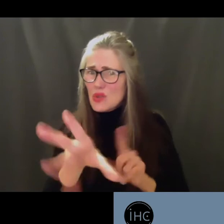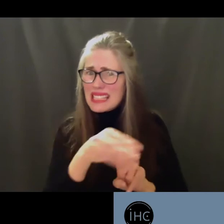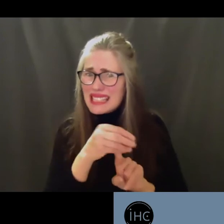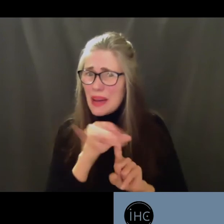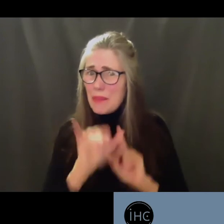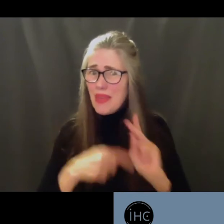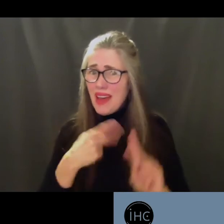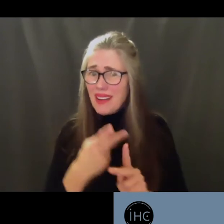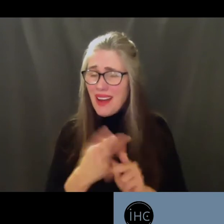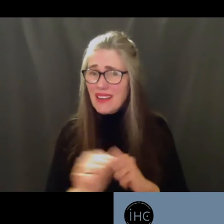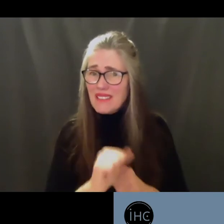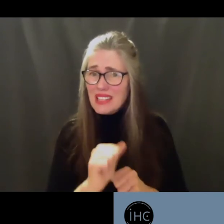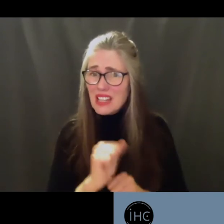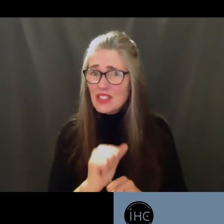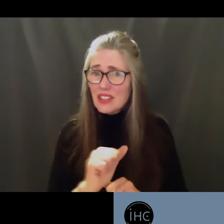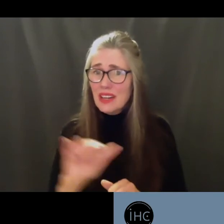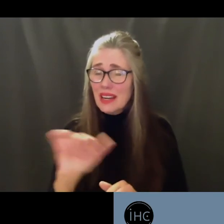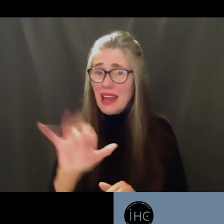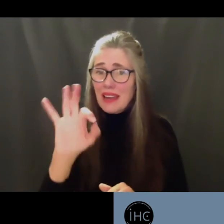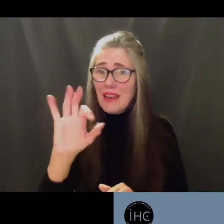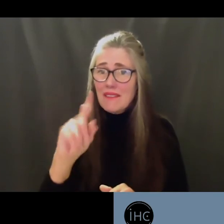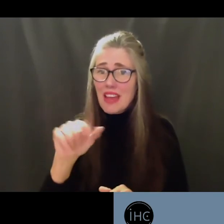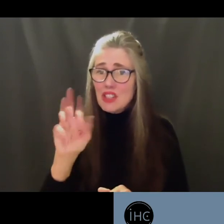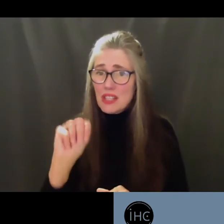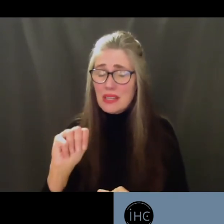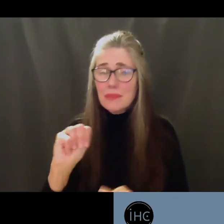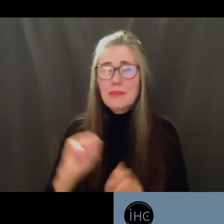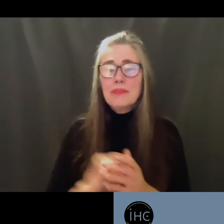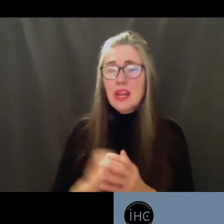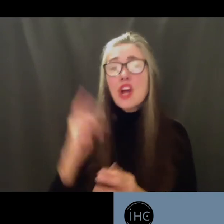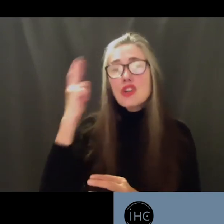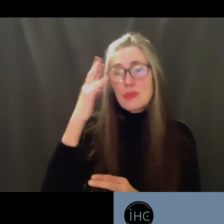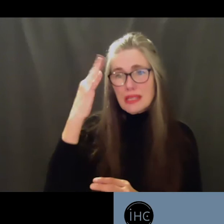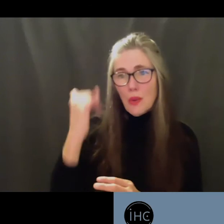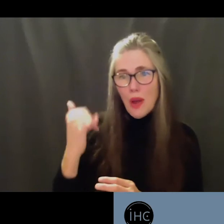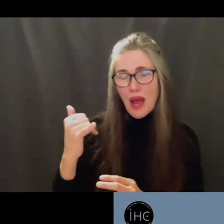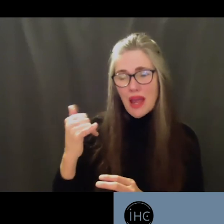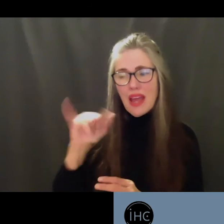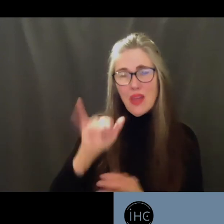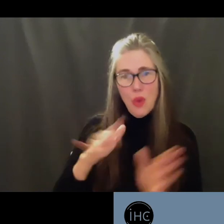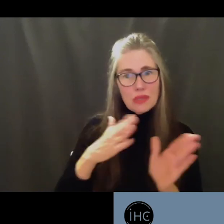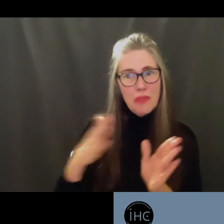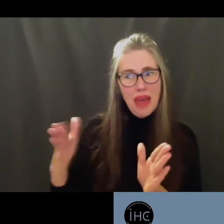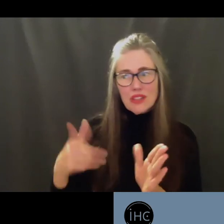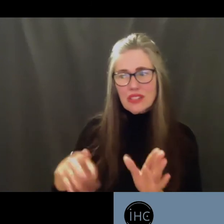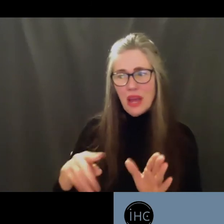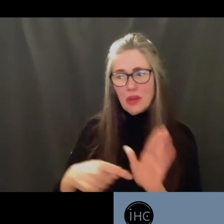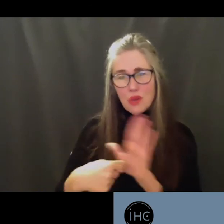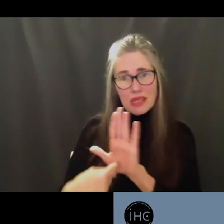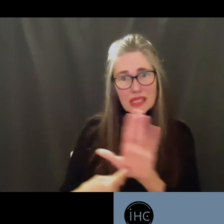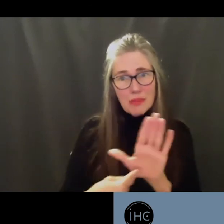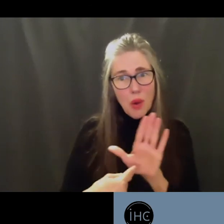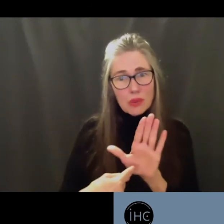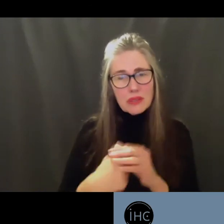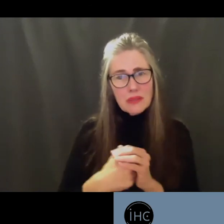I wanted to write the book was to unearth these patterns. What is it that it has to be